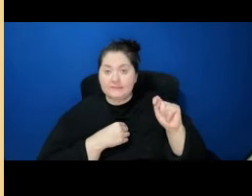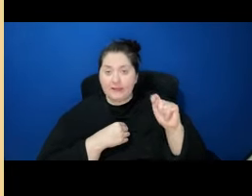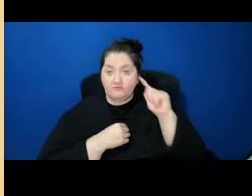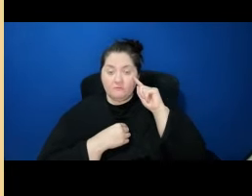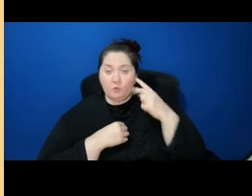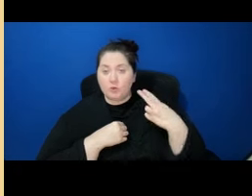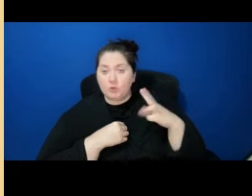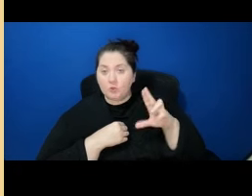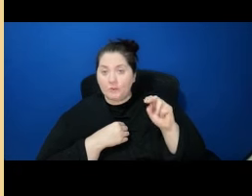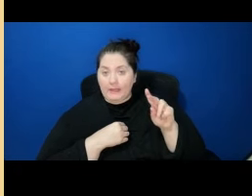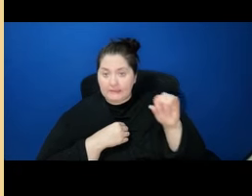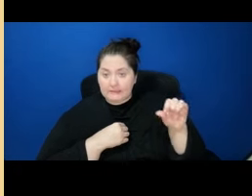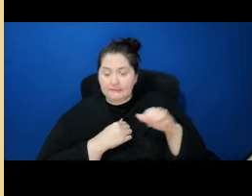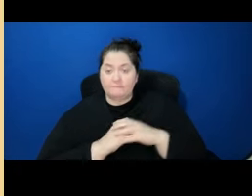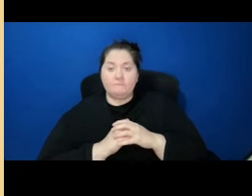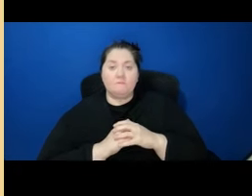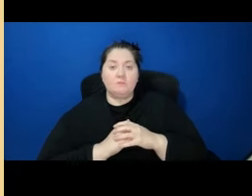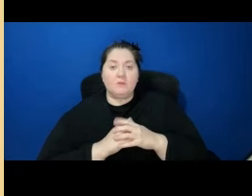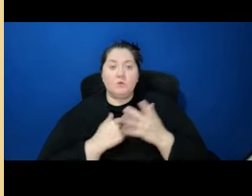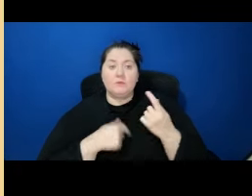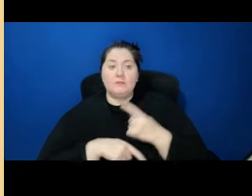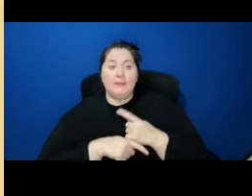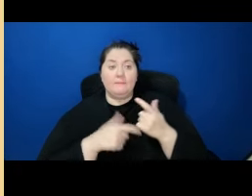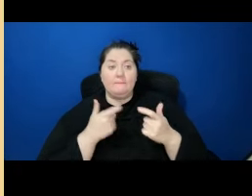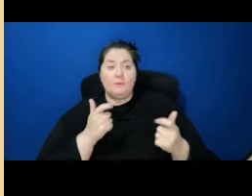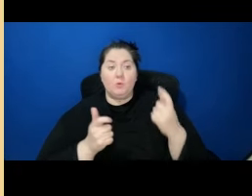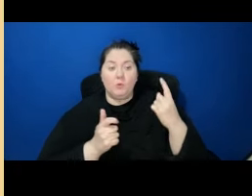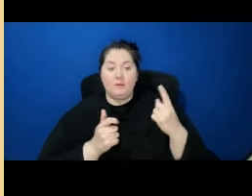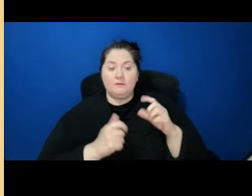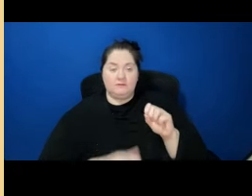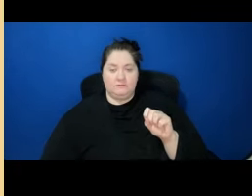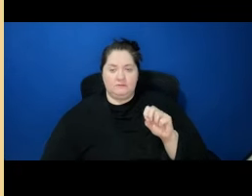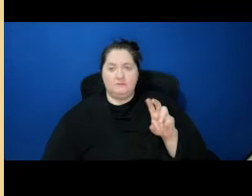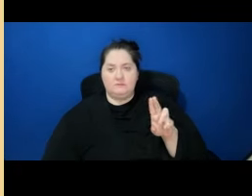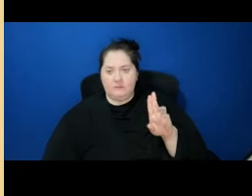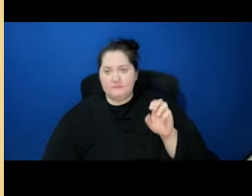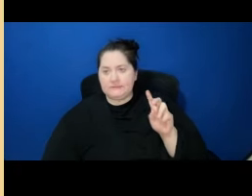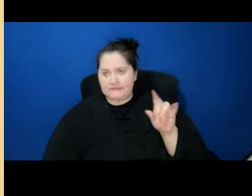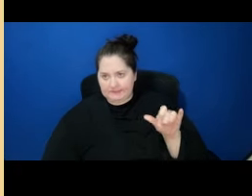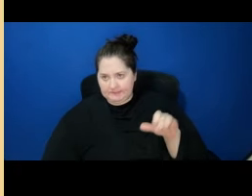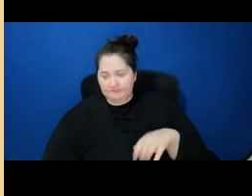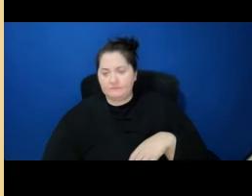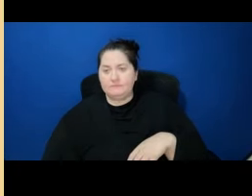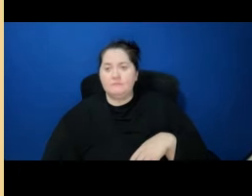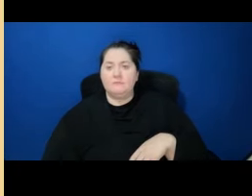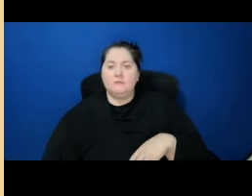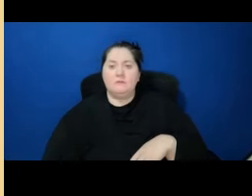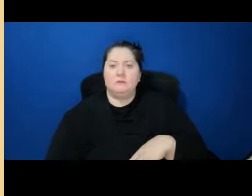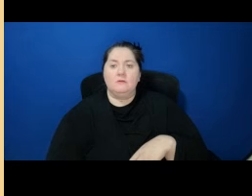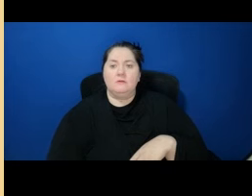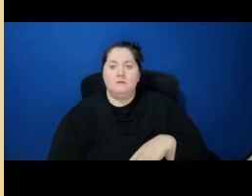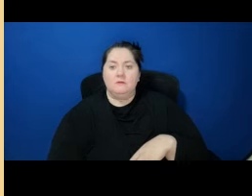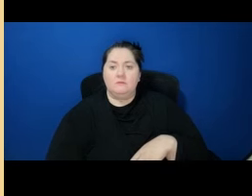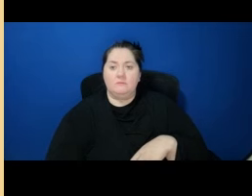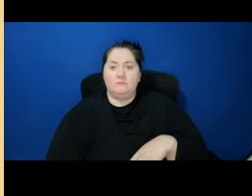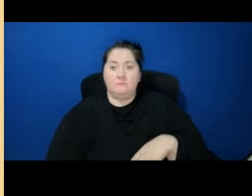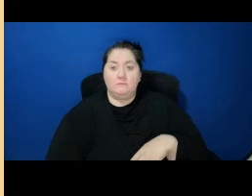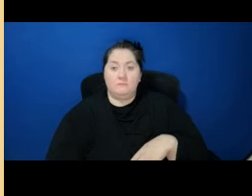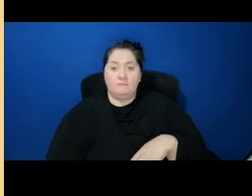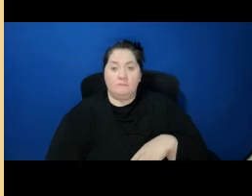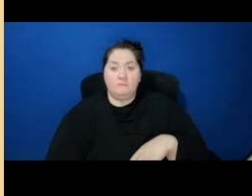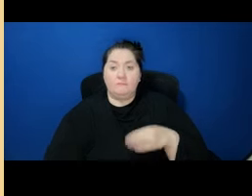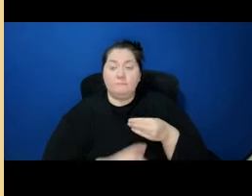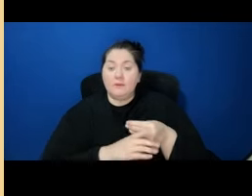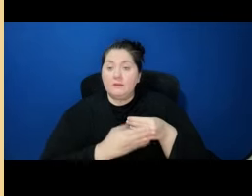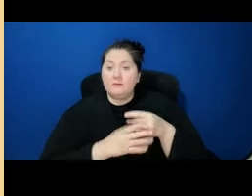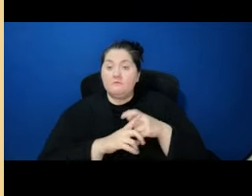I guess today, the major tool we have is subsidy. Sources from the levy as well as